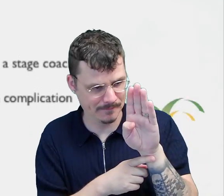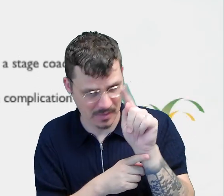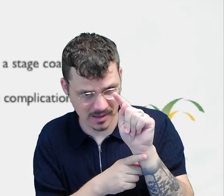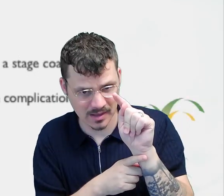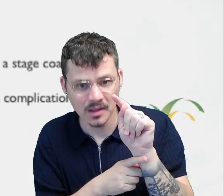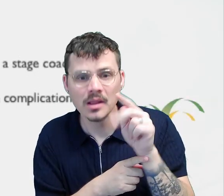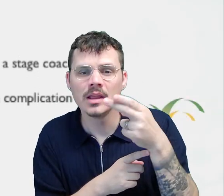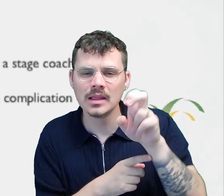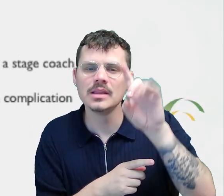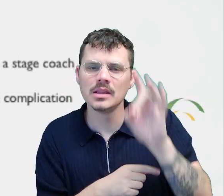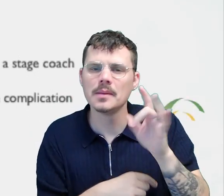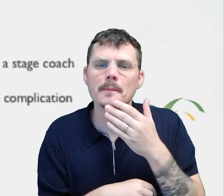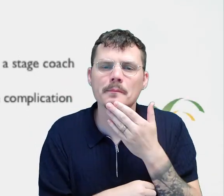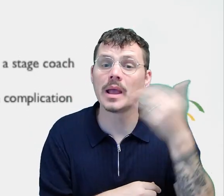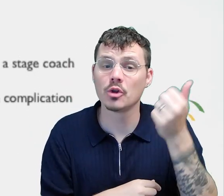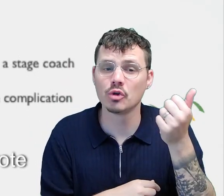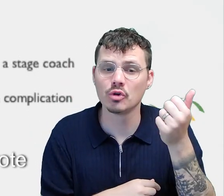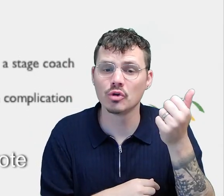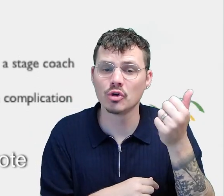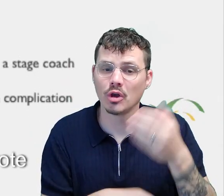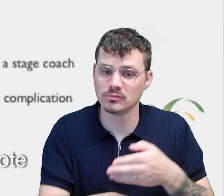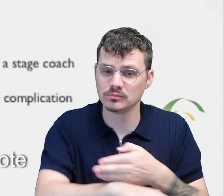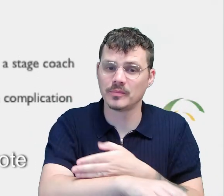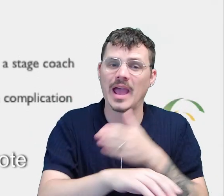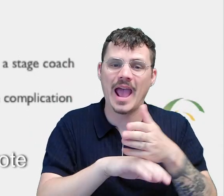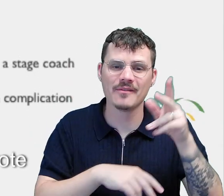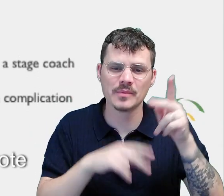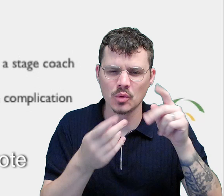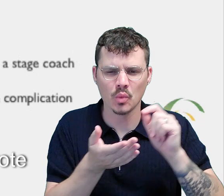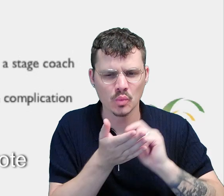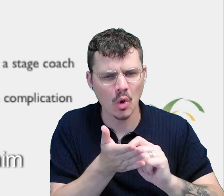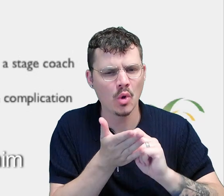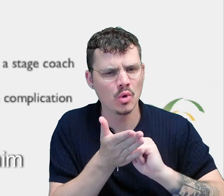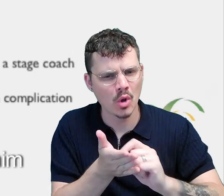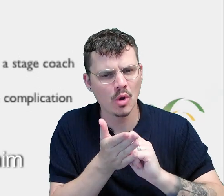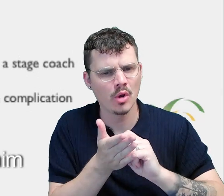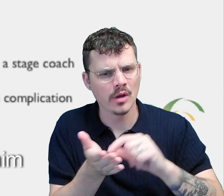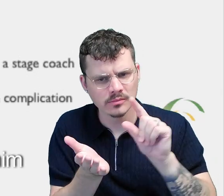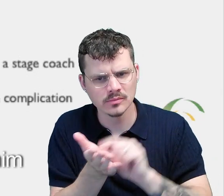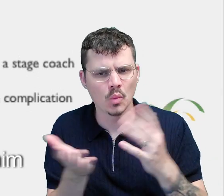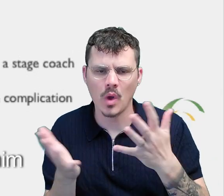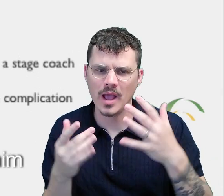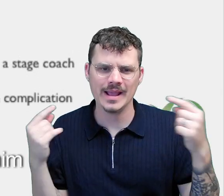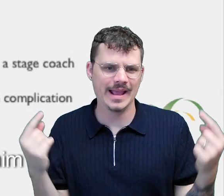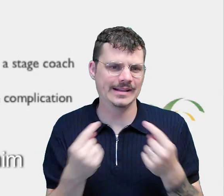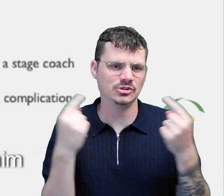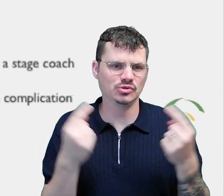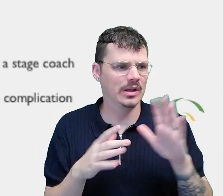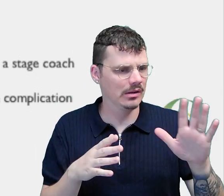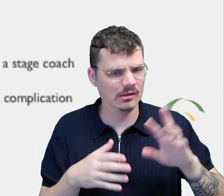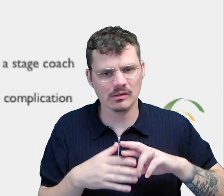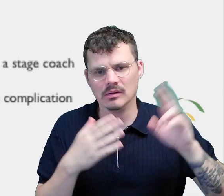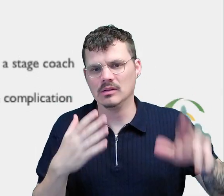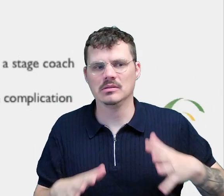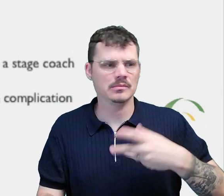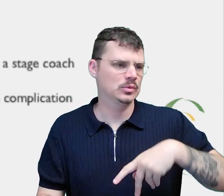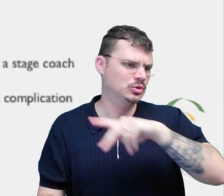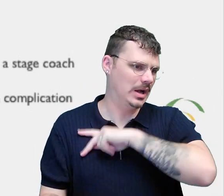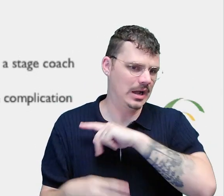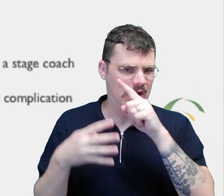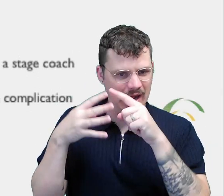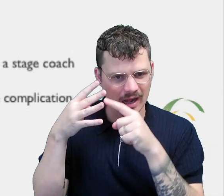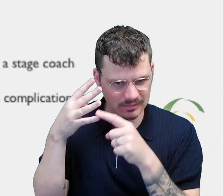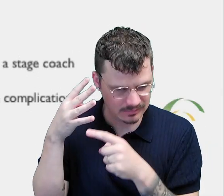He got better. After people wrote and wrote and wrote about what all these injuries did to him